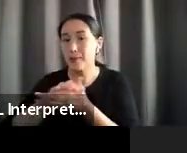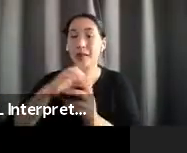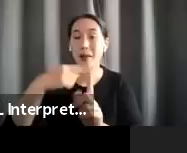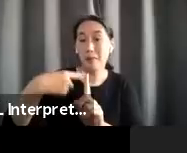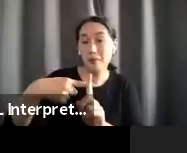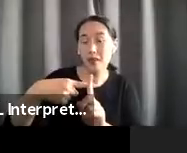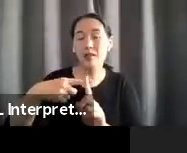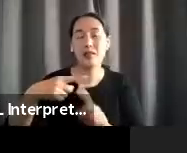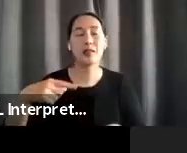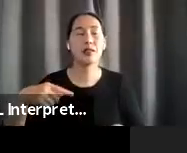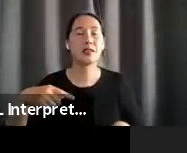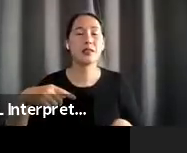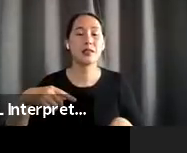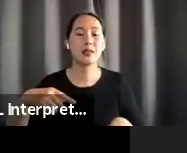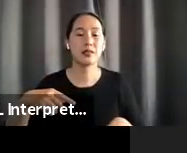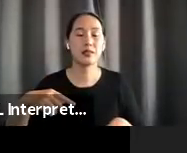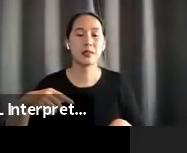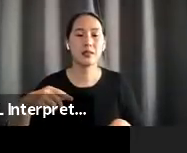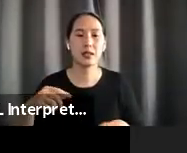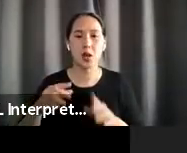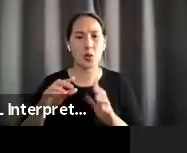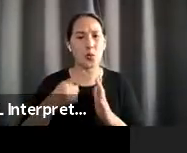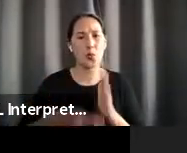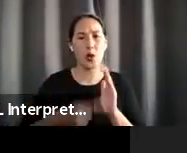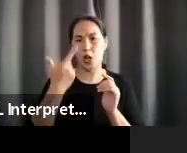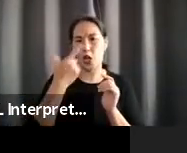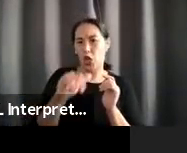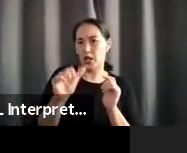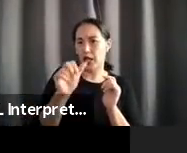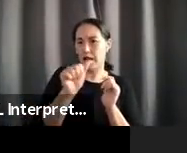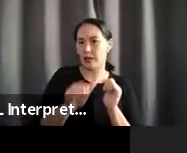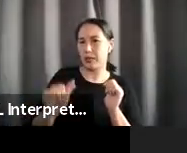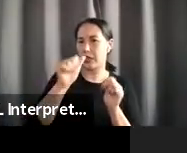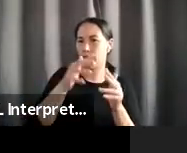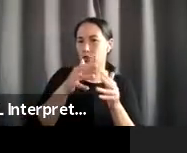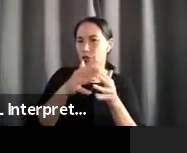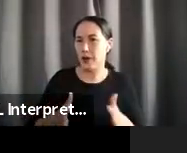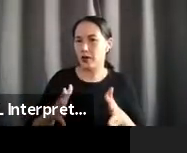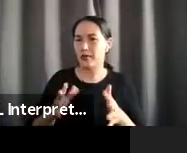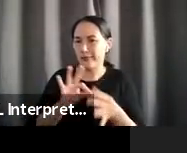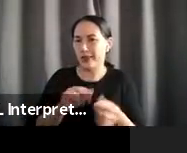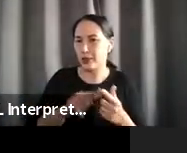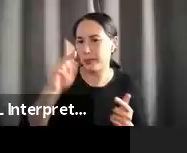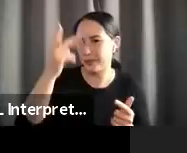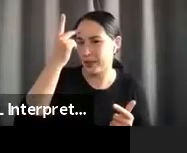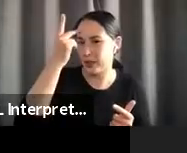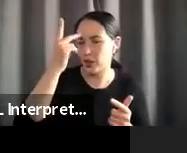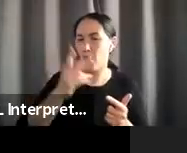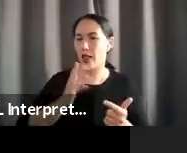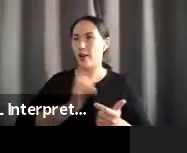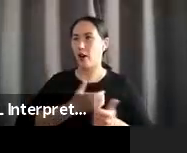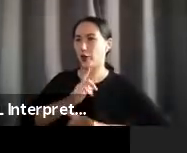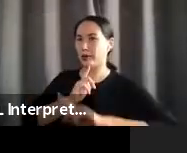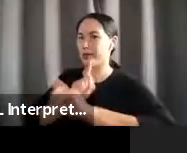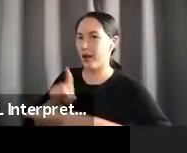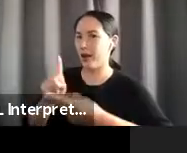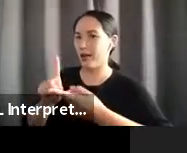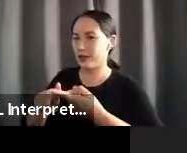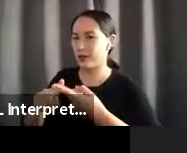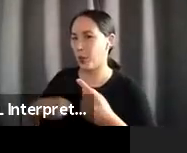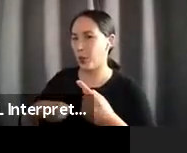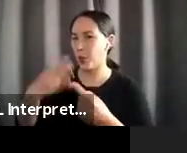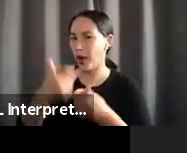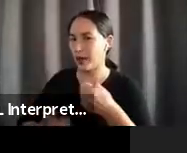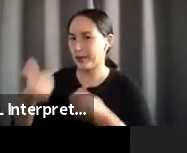relationship to what it means to be Asian American politically, in terms of how we respond to white supremacy and white racial violence,